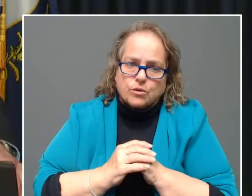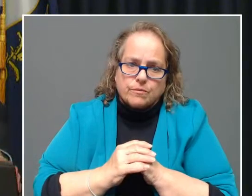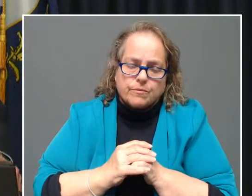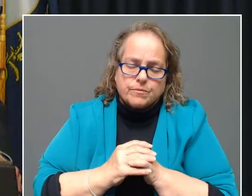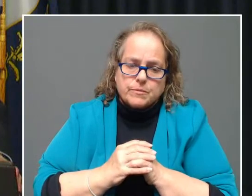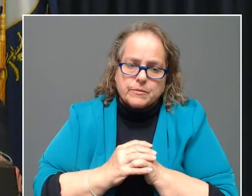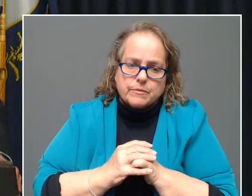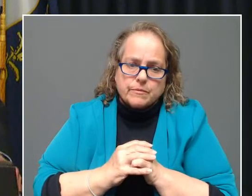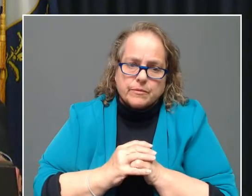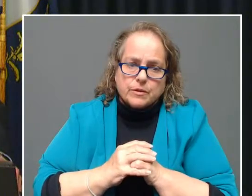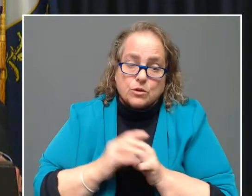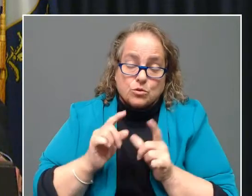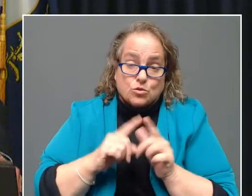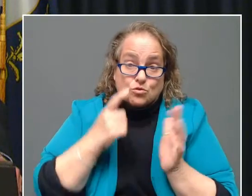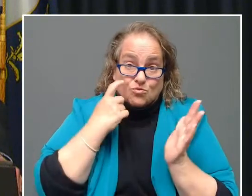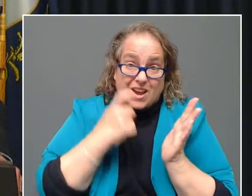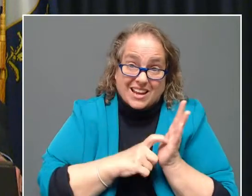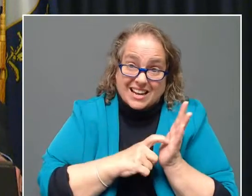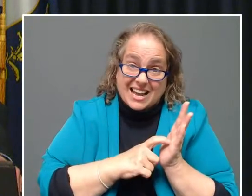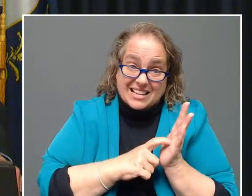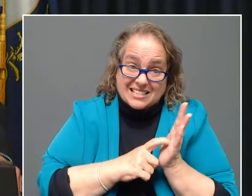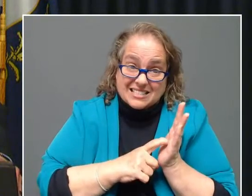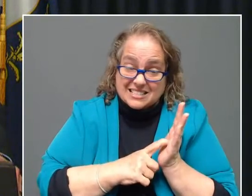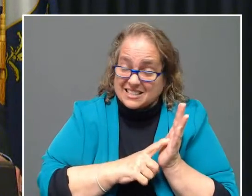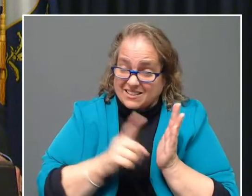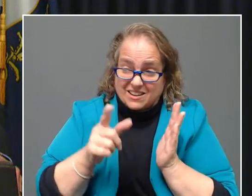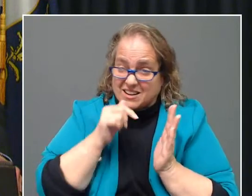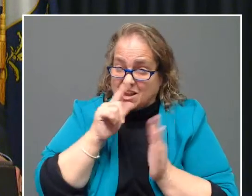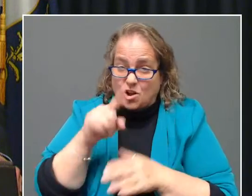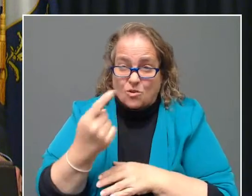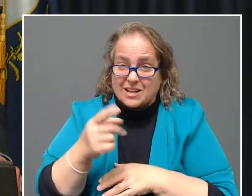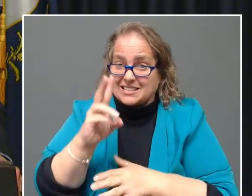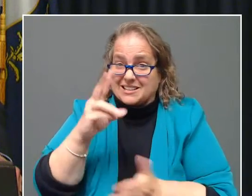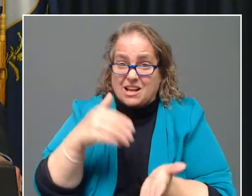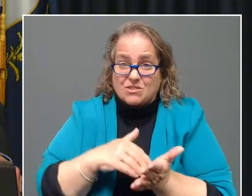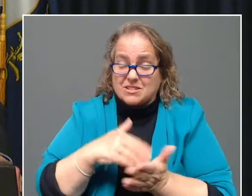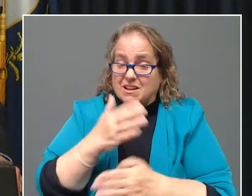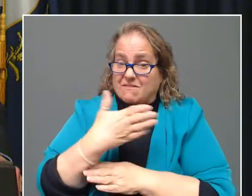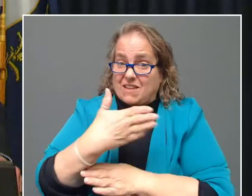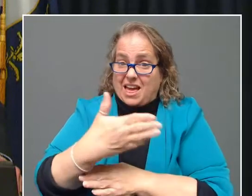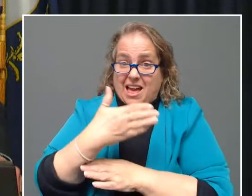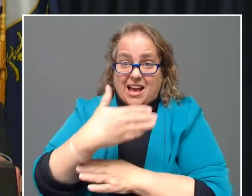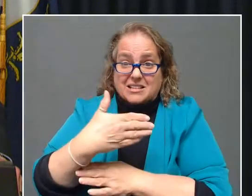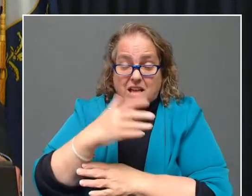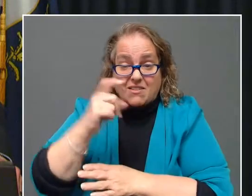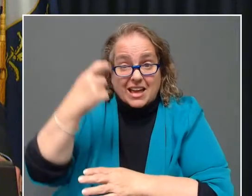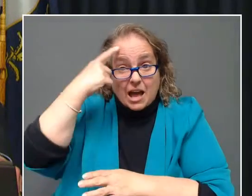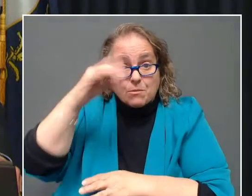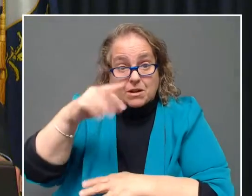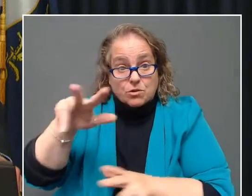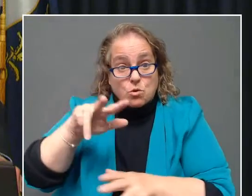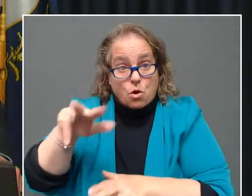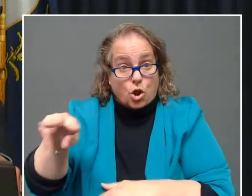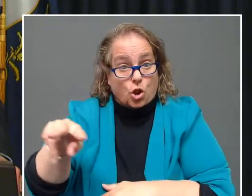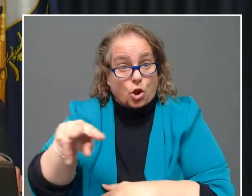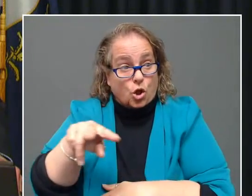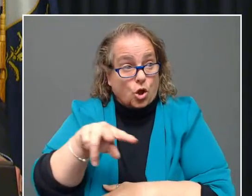to recognize that these aren't just 6,000 flags behind the Capitol. And if you walk out there and stand at one end